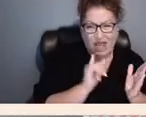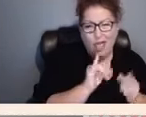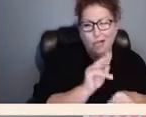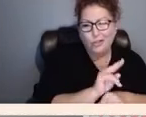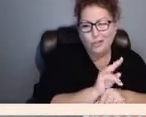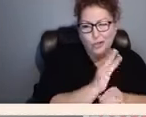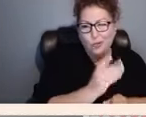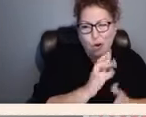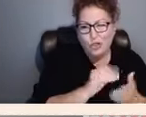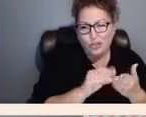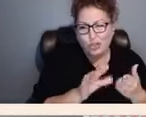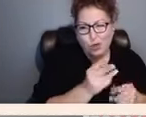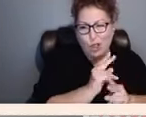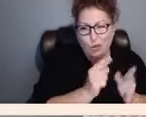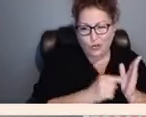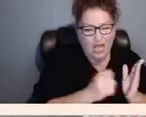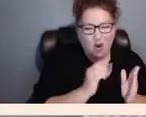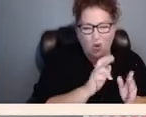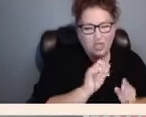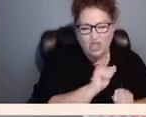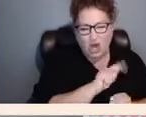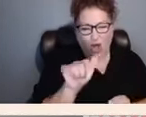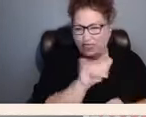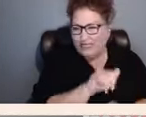or is it all the same in their eyes?